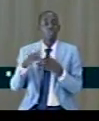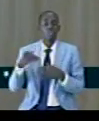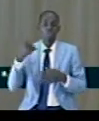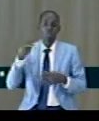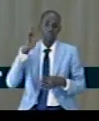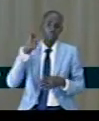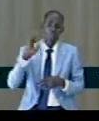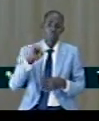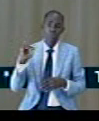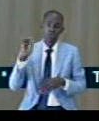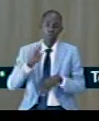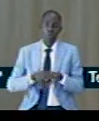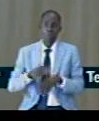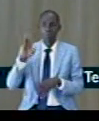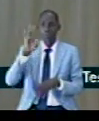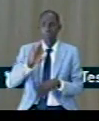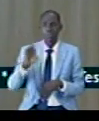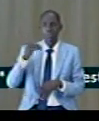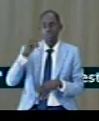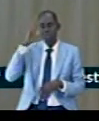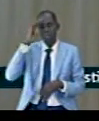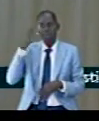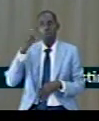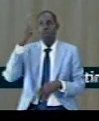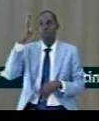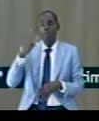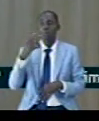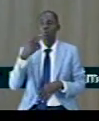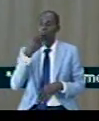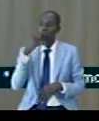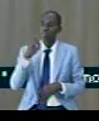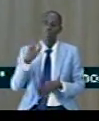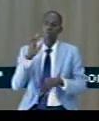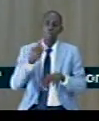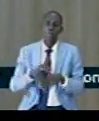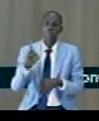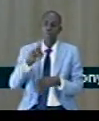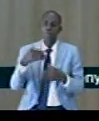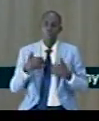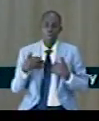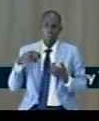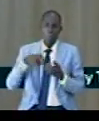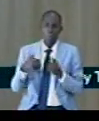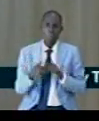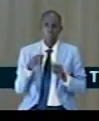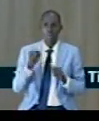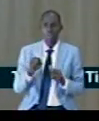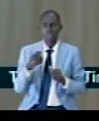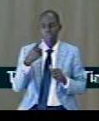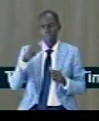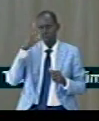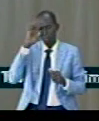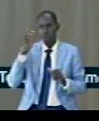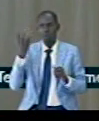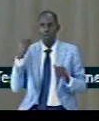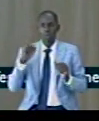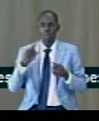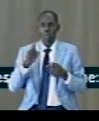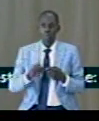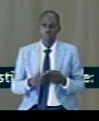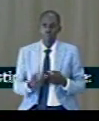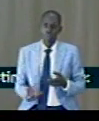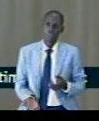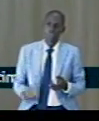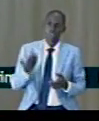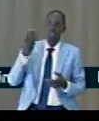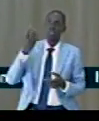Friday, the man of God said we should lay hands on when we have our problems. I was unable to raise up my right hand because it was